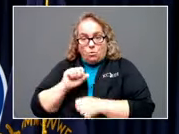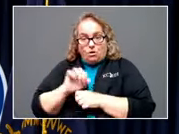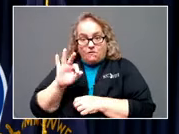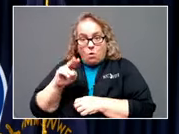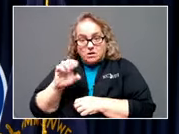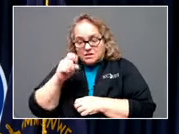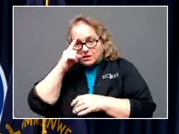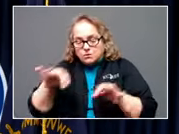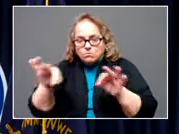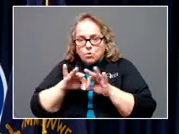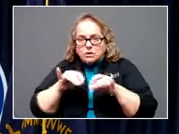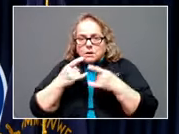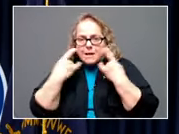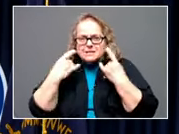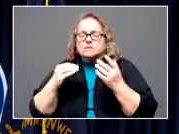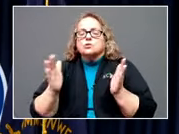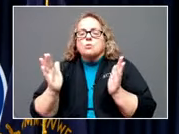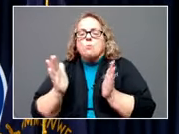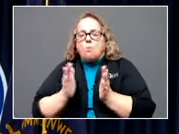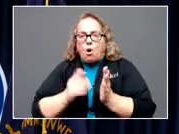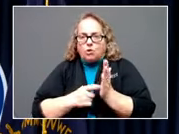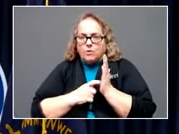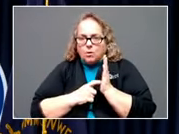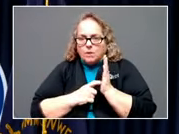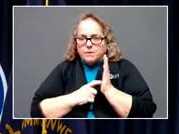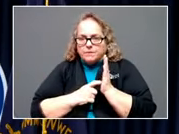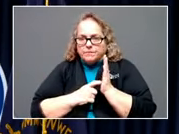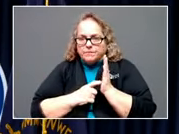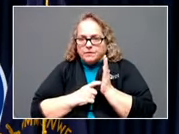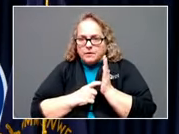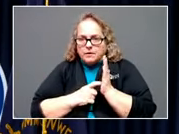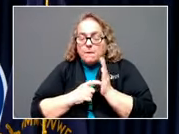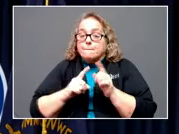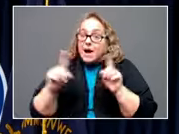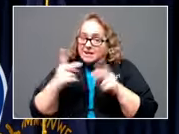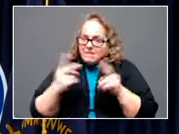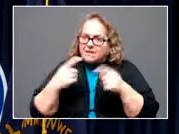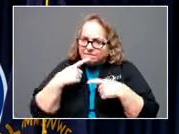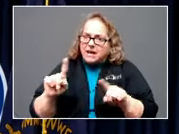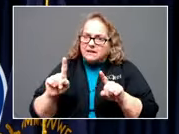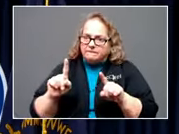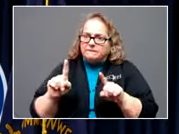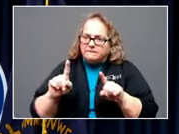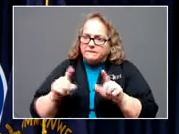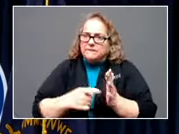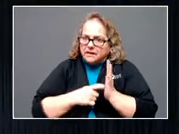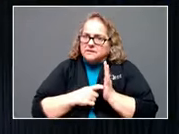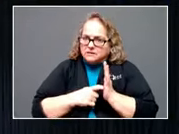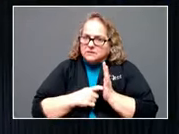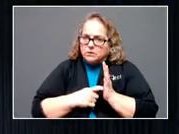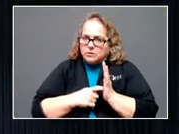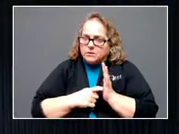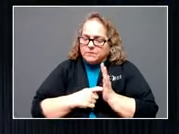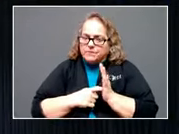very small but very effective step to preserve that workforce. Tom. Thank you, Governor. Good